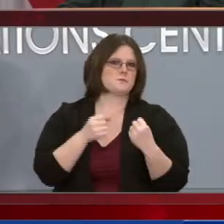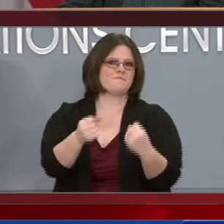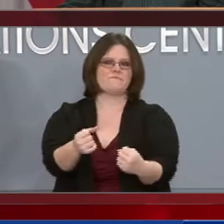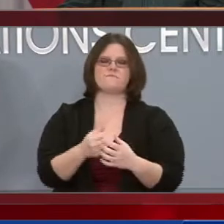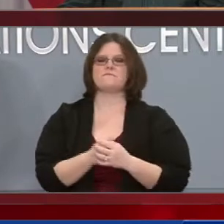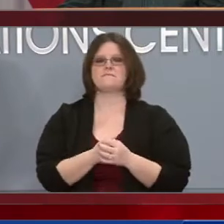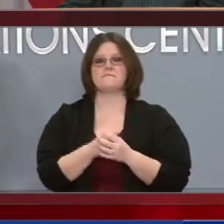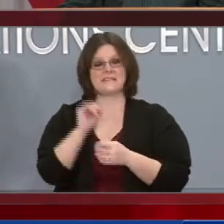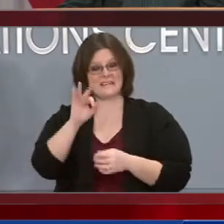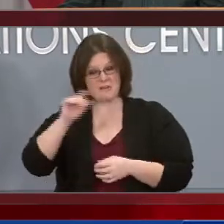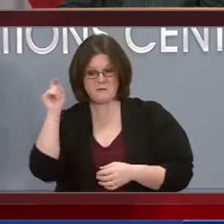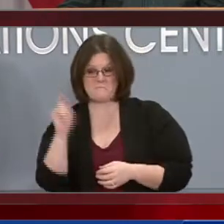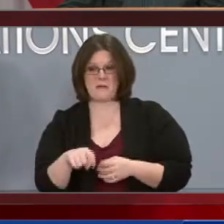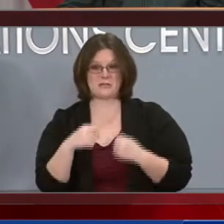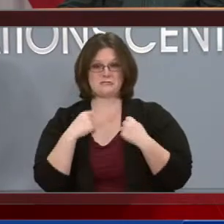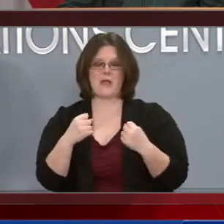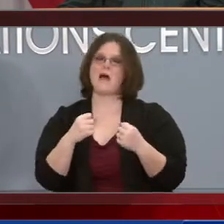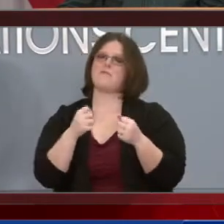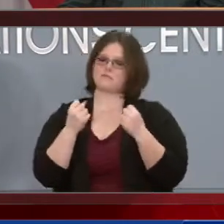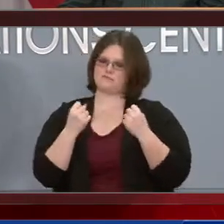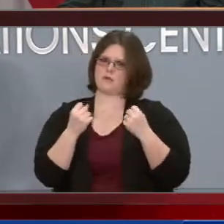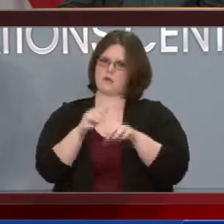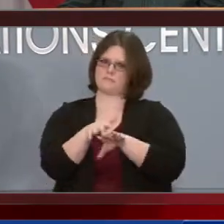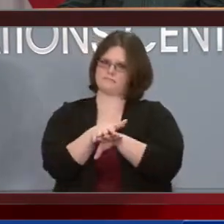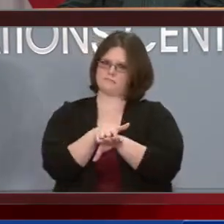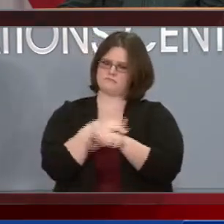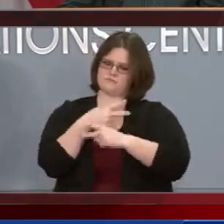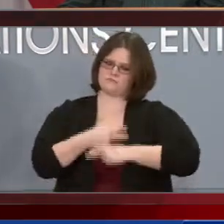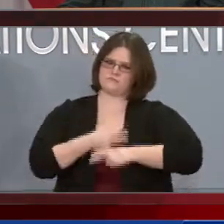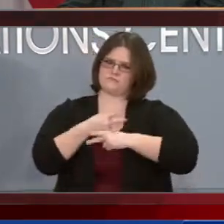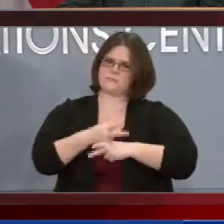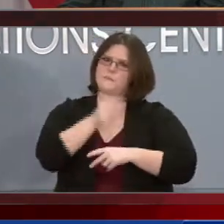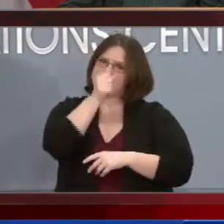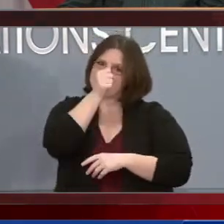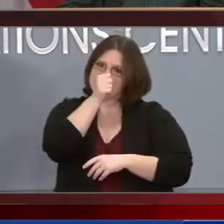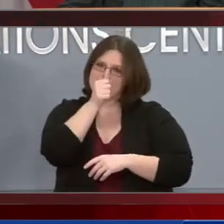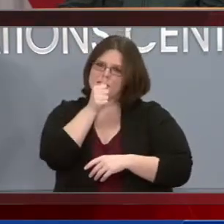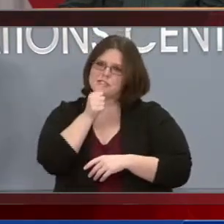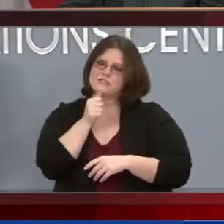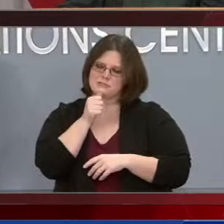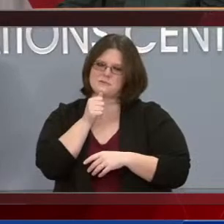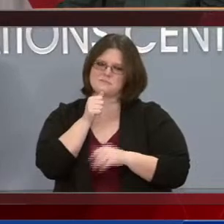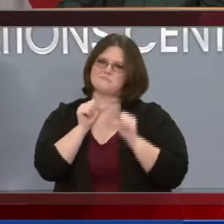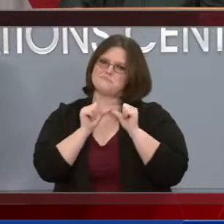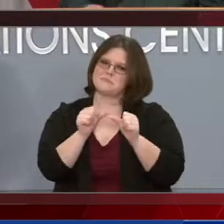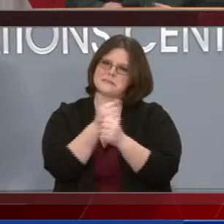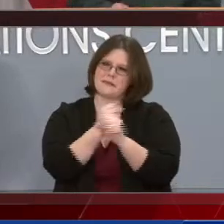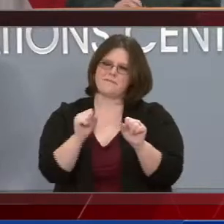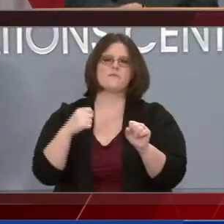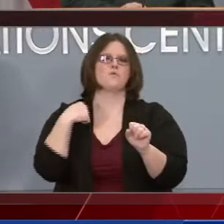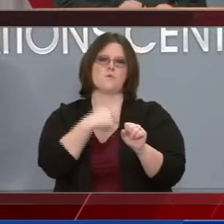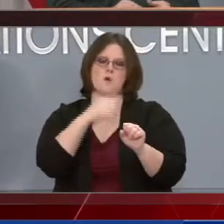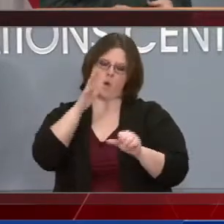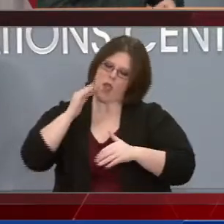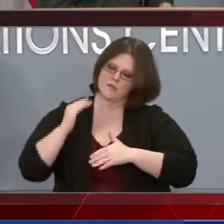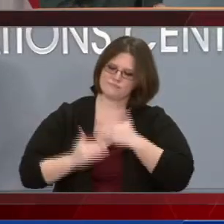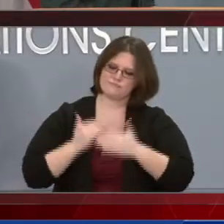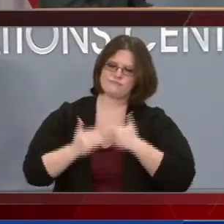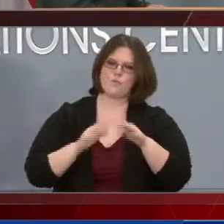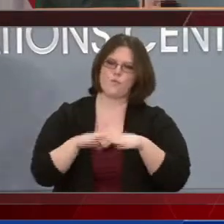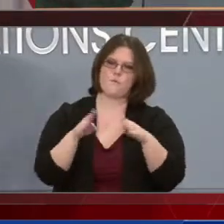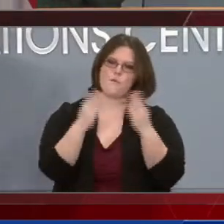and stay safe. We will do everything we can to reopen roads as quickly as possible. Governor.